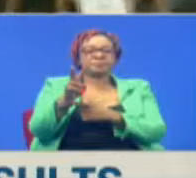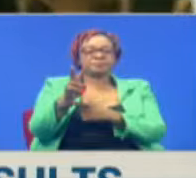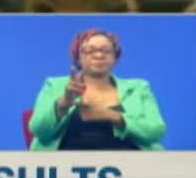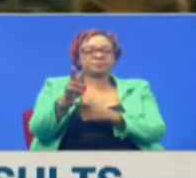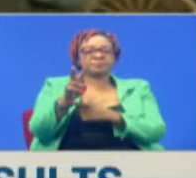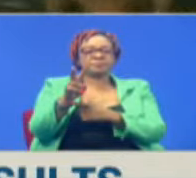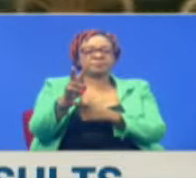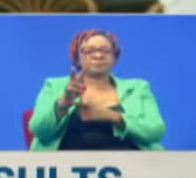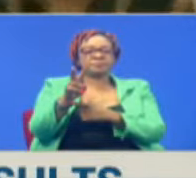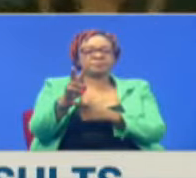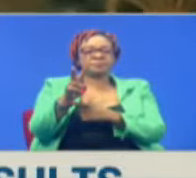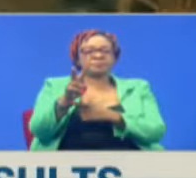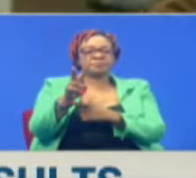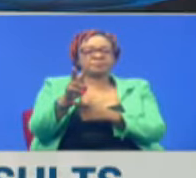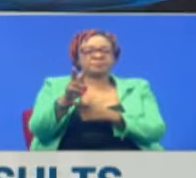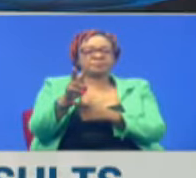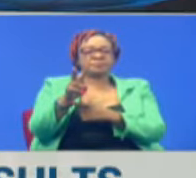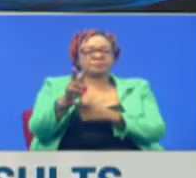Yes.